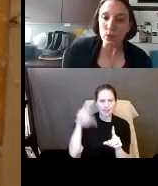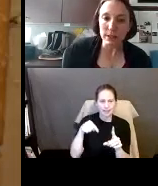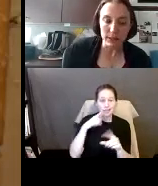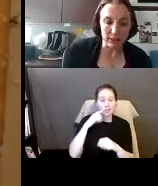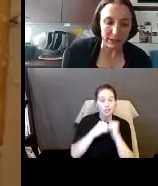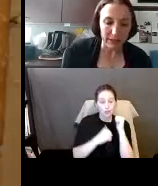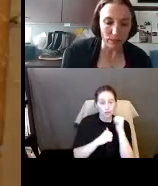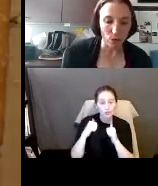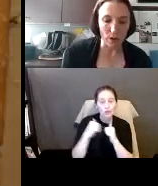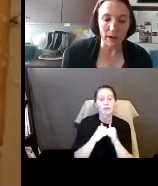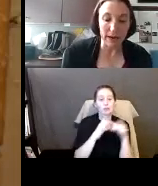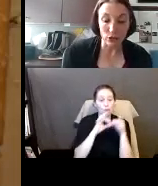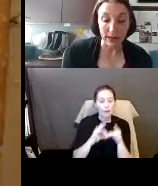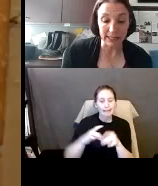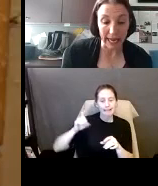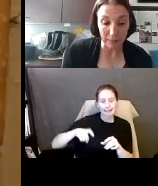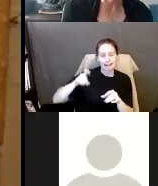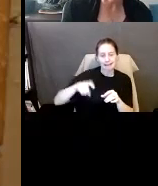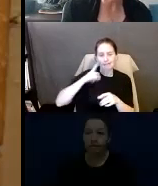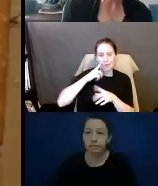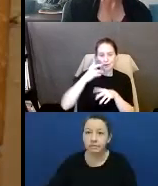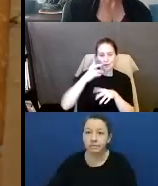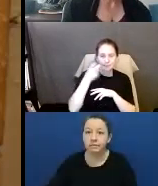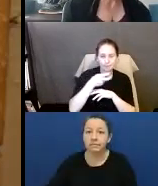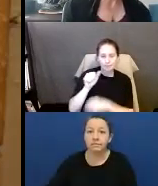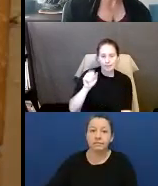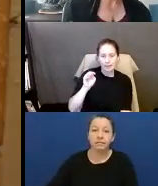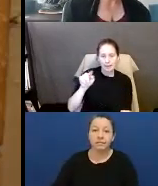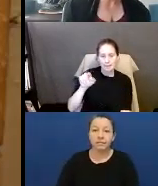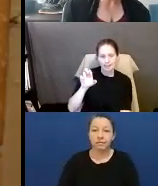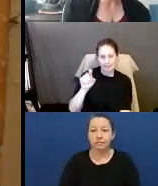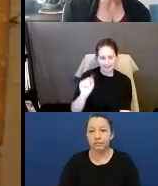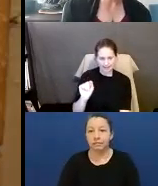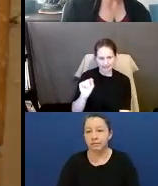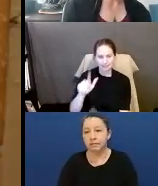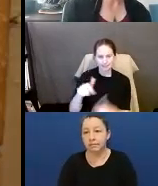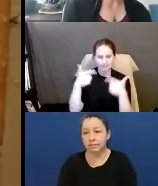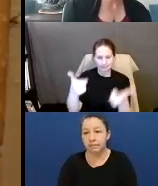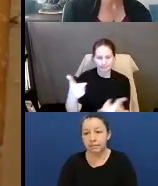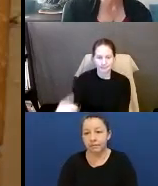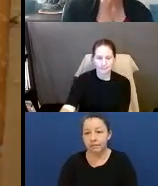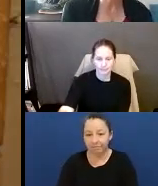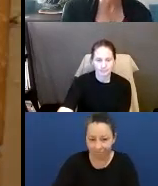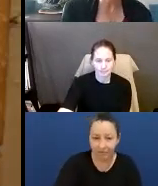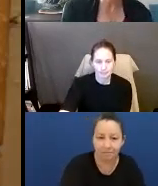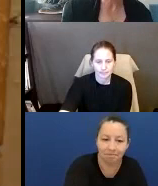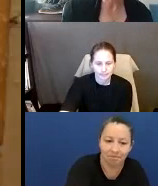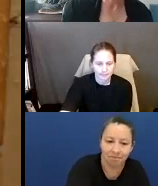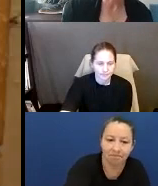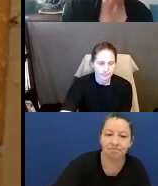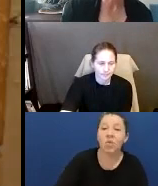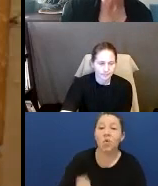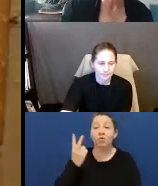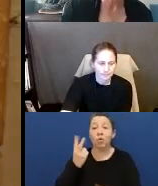structure with the need for extracting amethyst in many ways. So those two meanings seem to be connected in